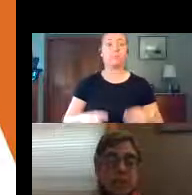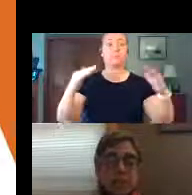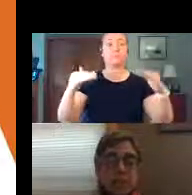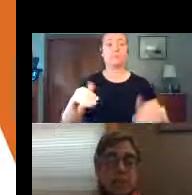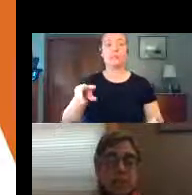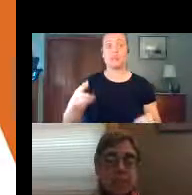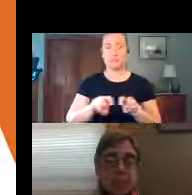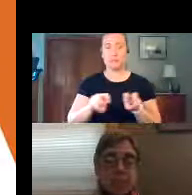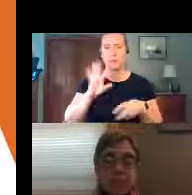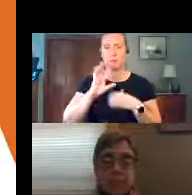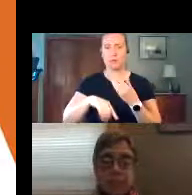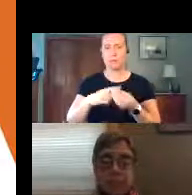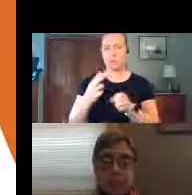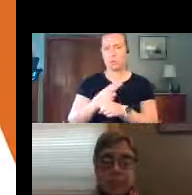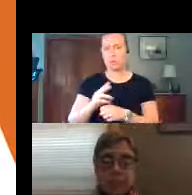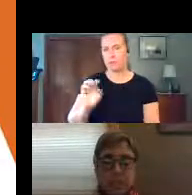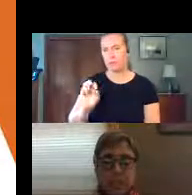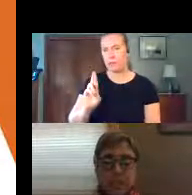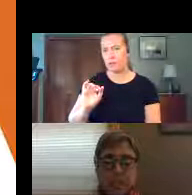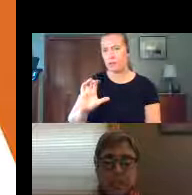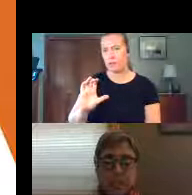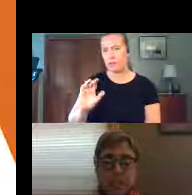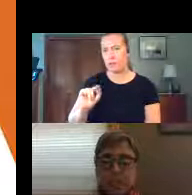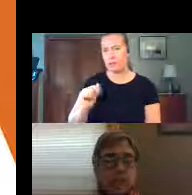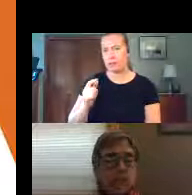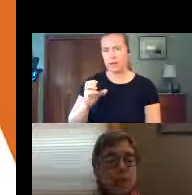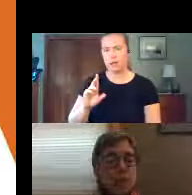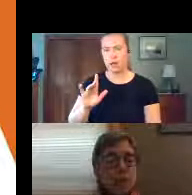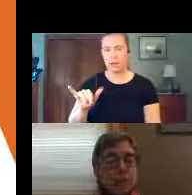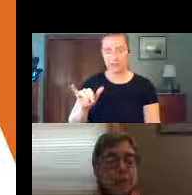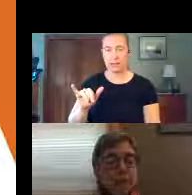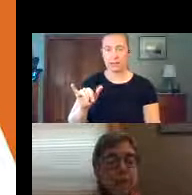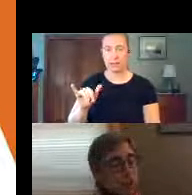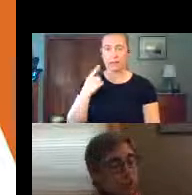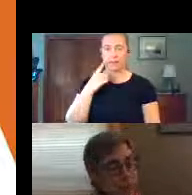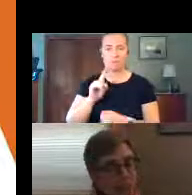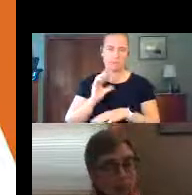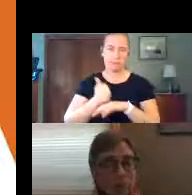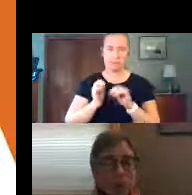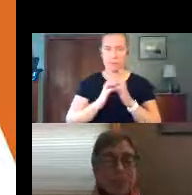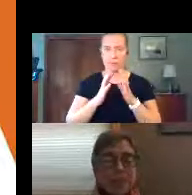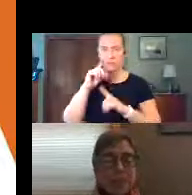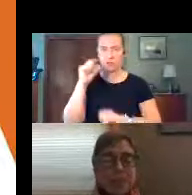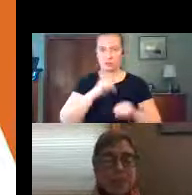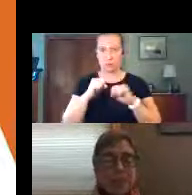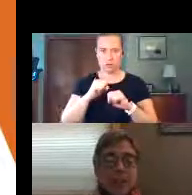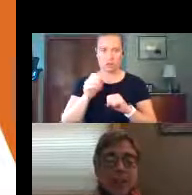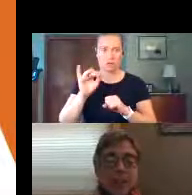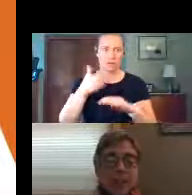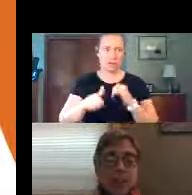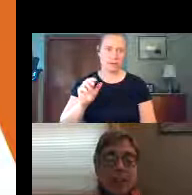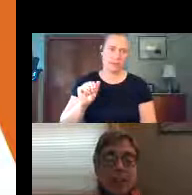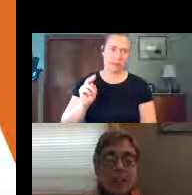ERIC taxonomy to develop a bundled implementation strategy featuring Andrew Quanbeck from our